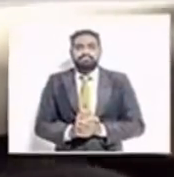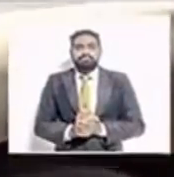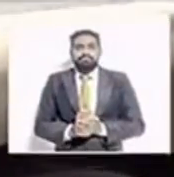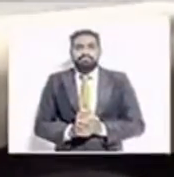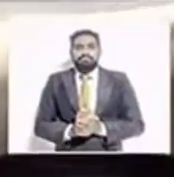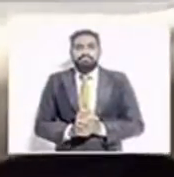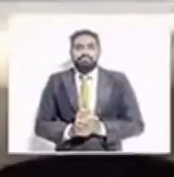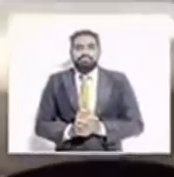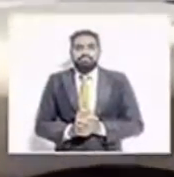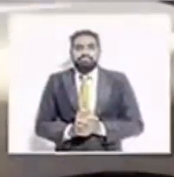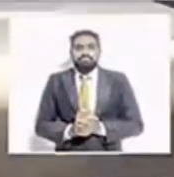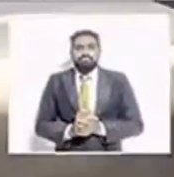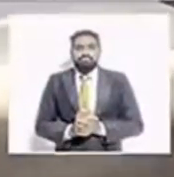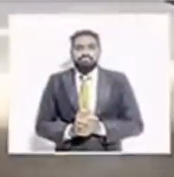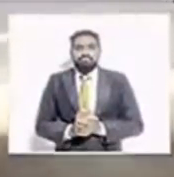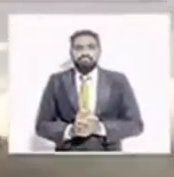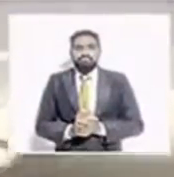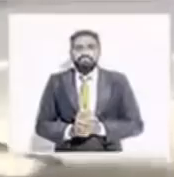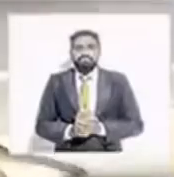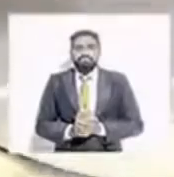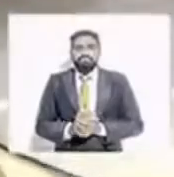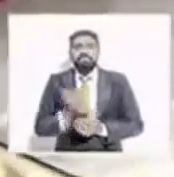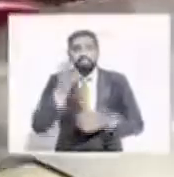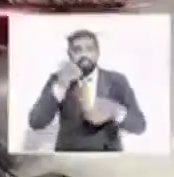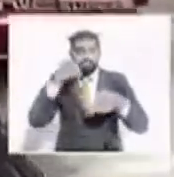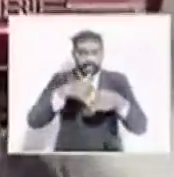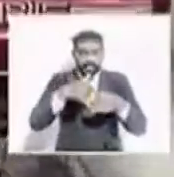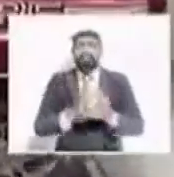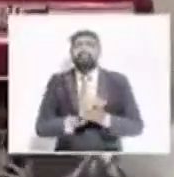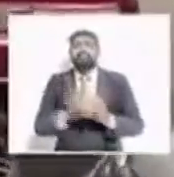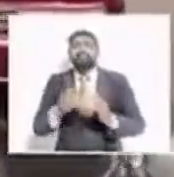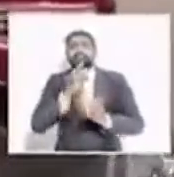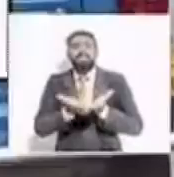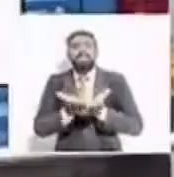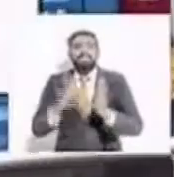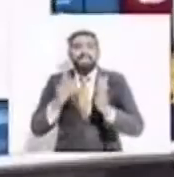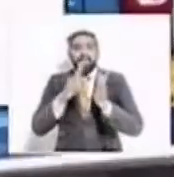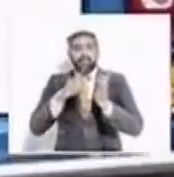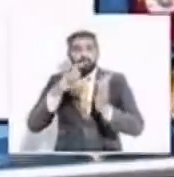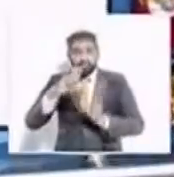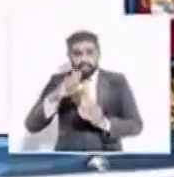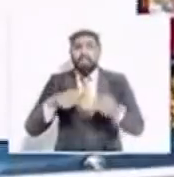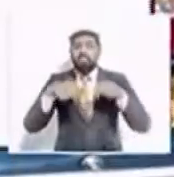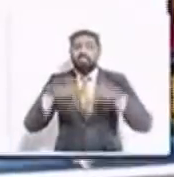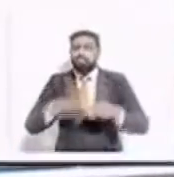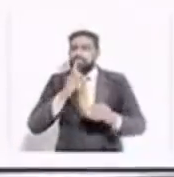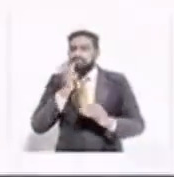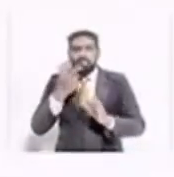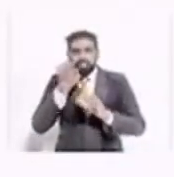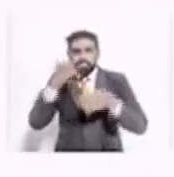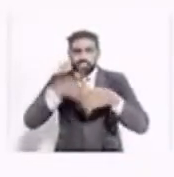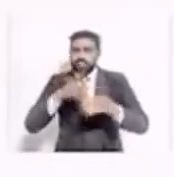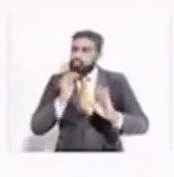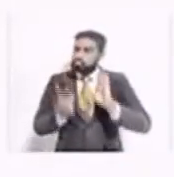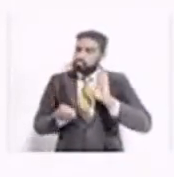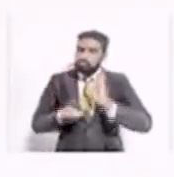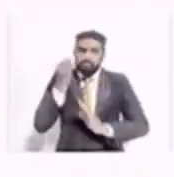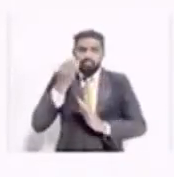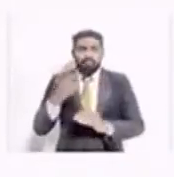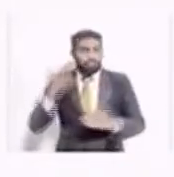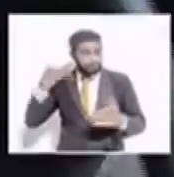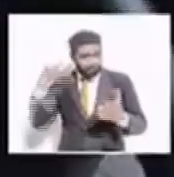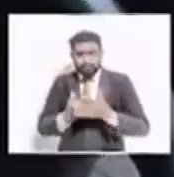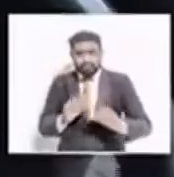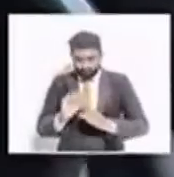Fuel. The Lanka IOC made the most significant increase in fuel prices in the history of Sri Lanka. Lanka